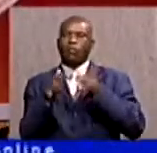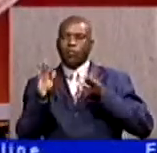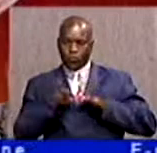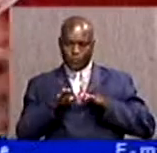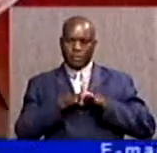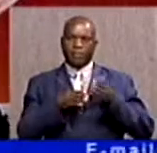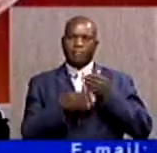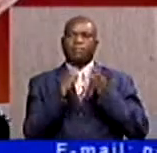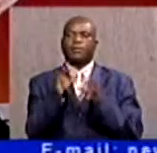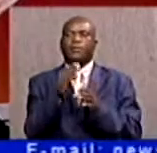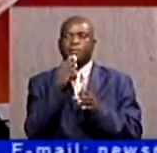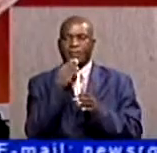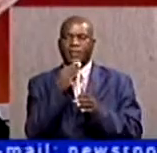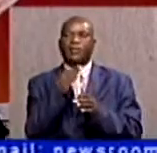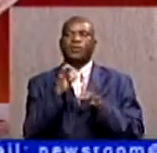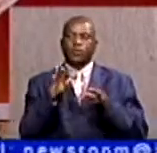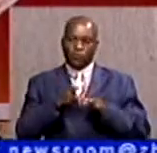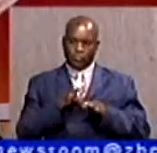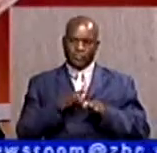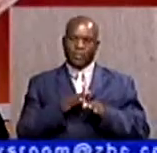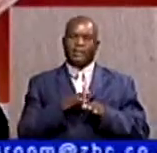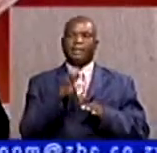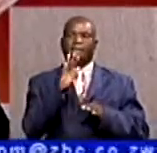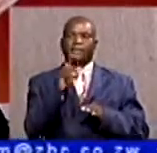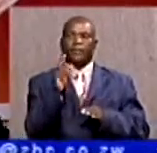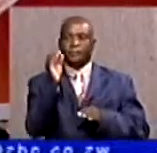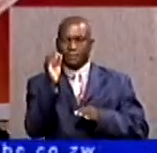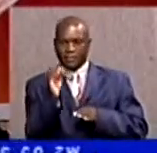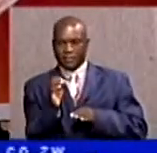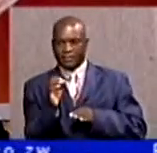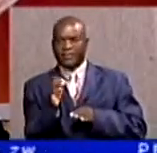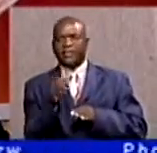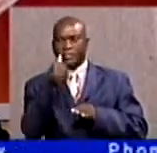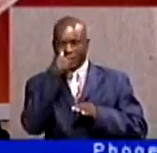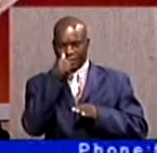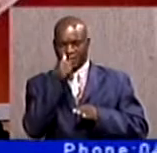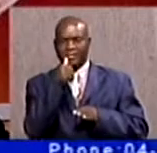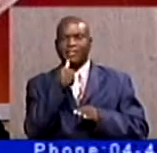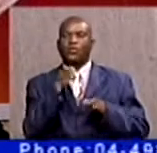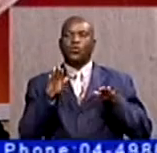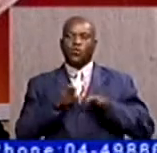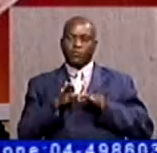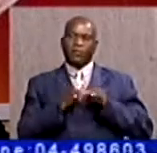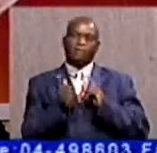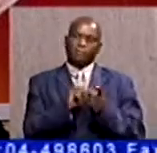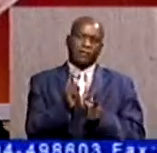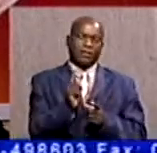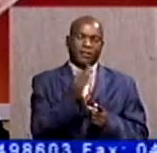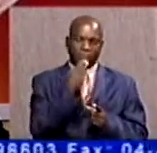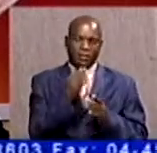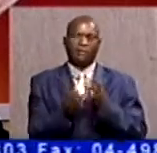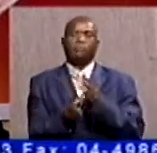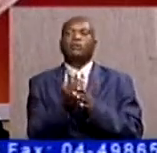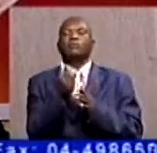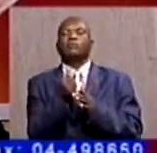all, we are 51% here, 50% globally of the population, and if you don't include women, you can't develop